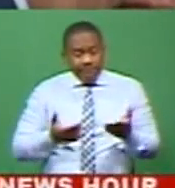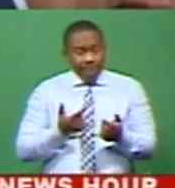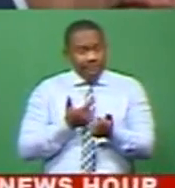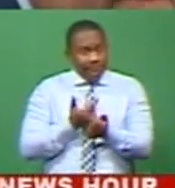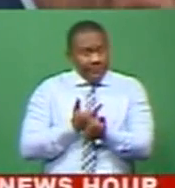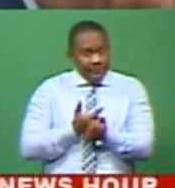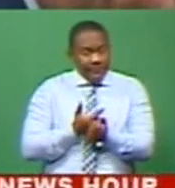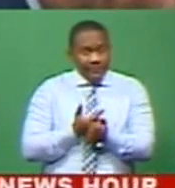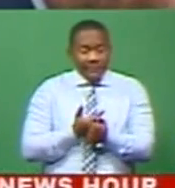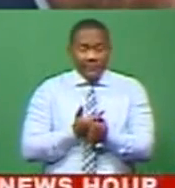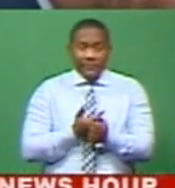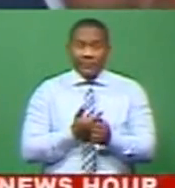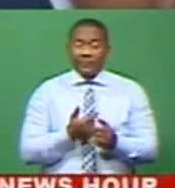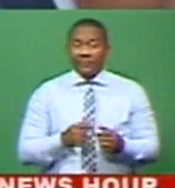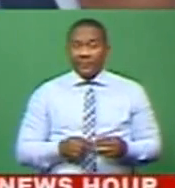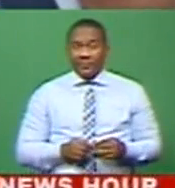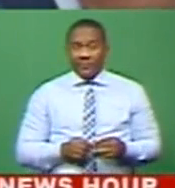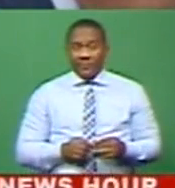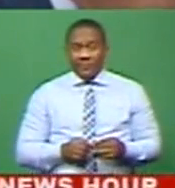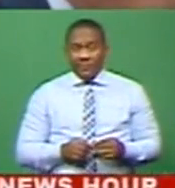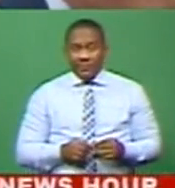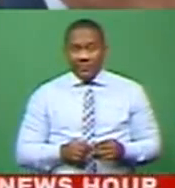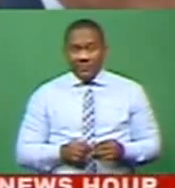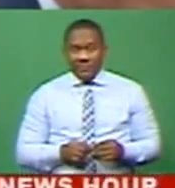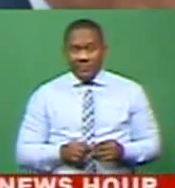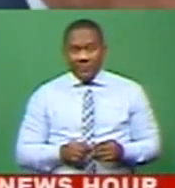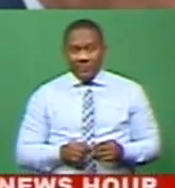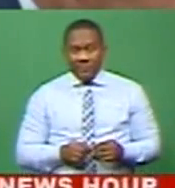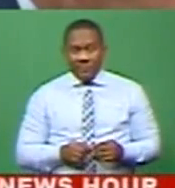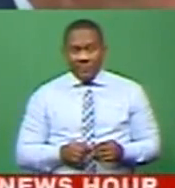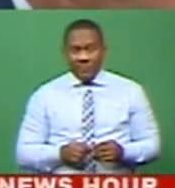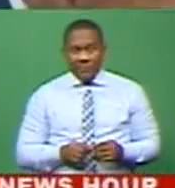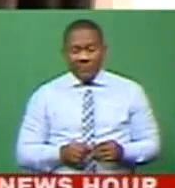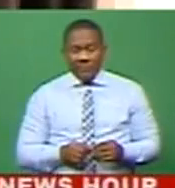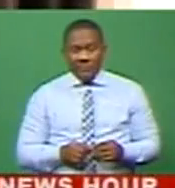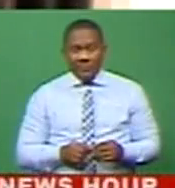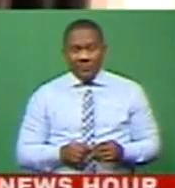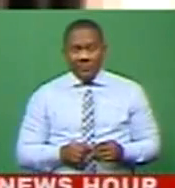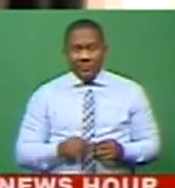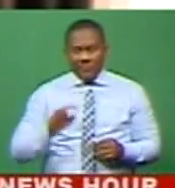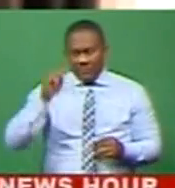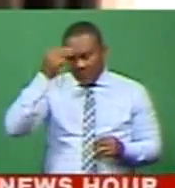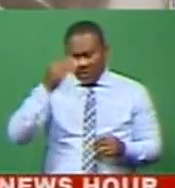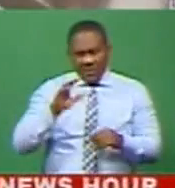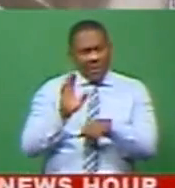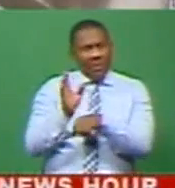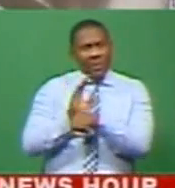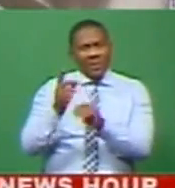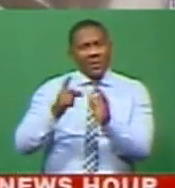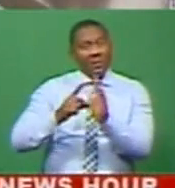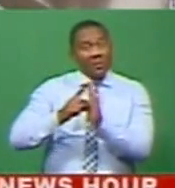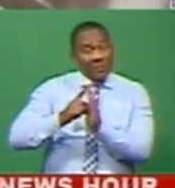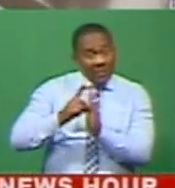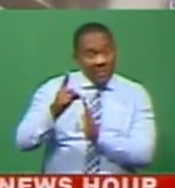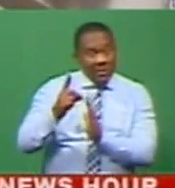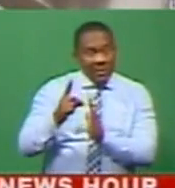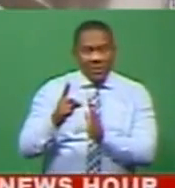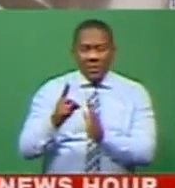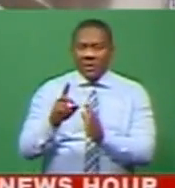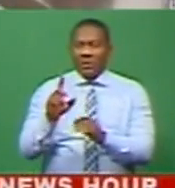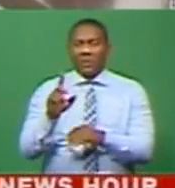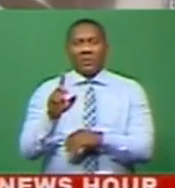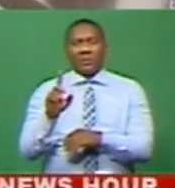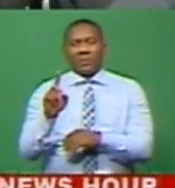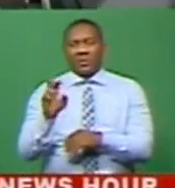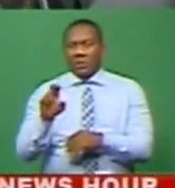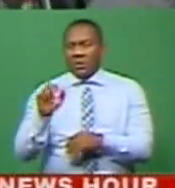and it fits in line perfectly well with the priorities of this ministry. The Minister for Business Development, Dr. Ibrahim Awau,